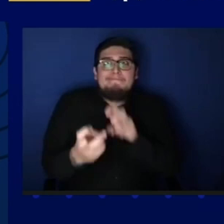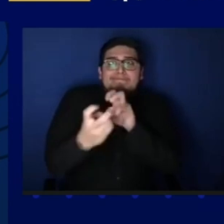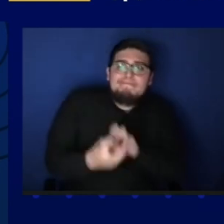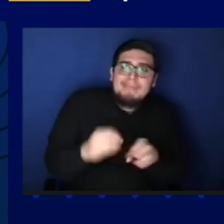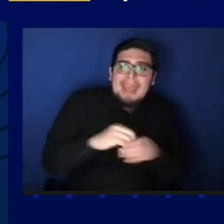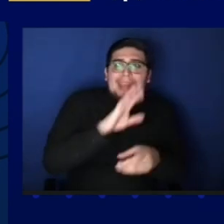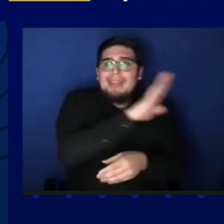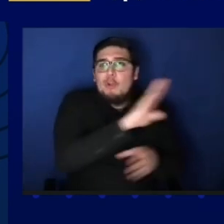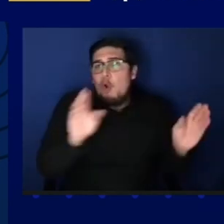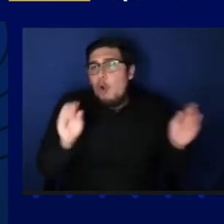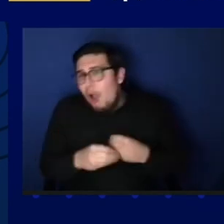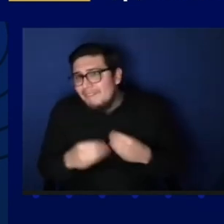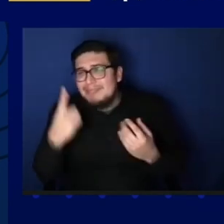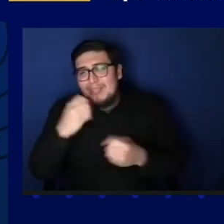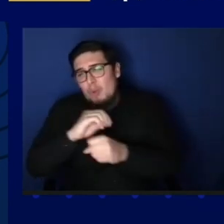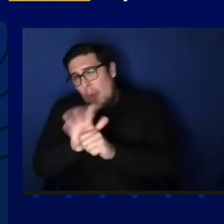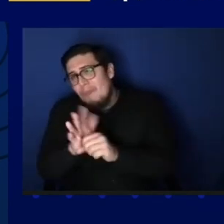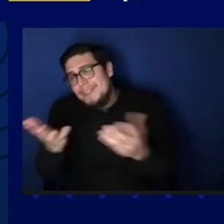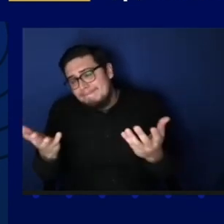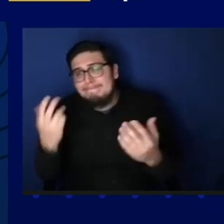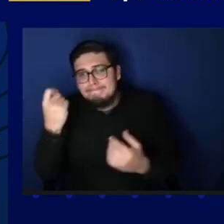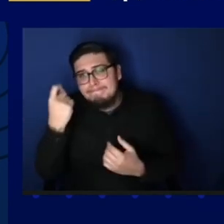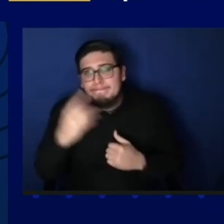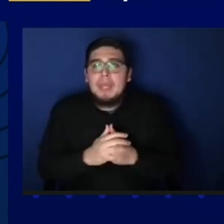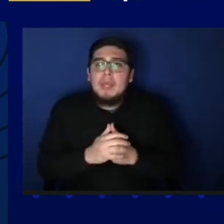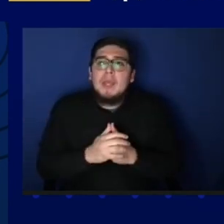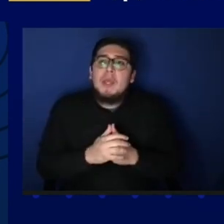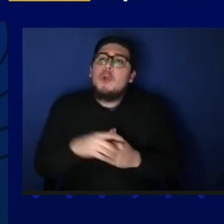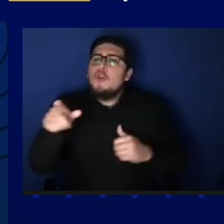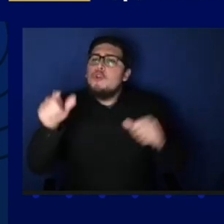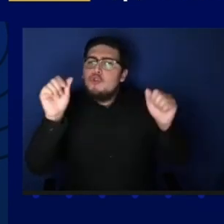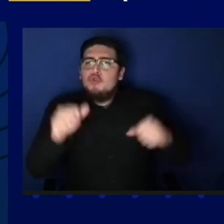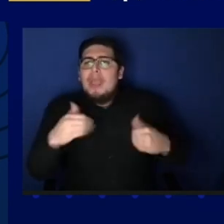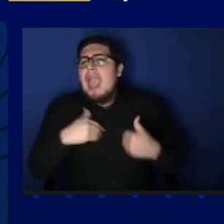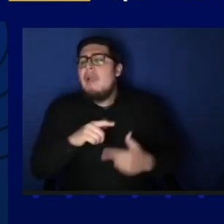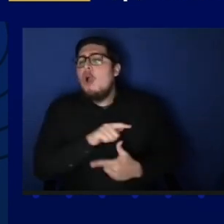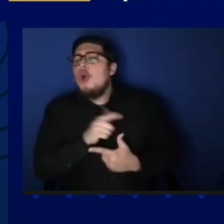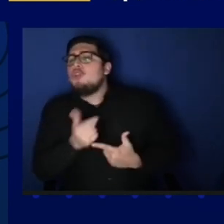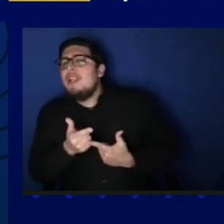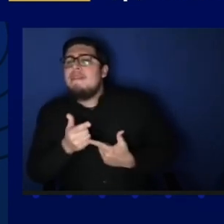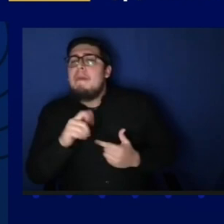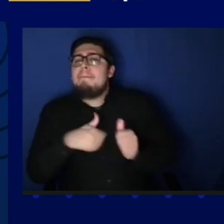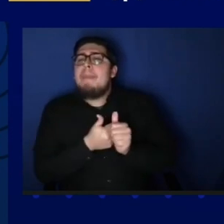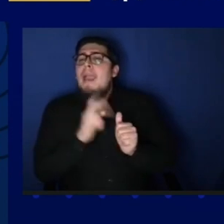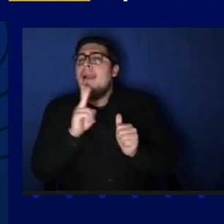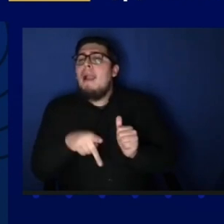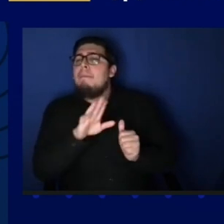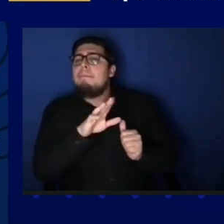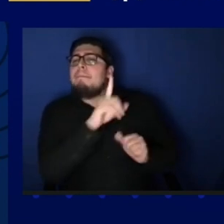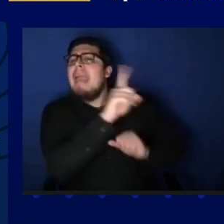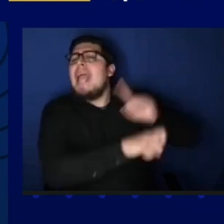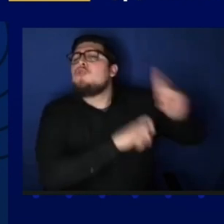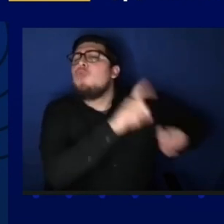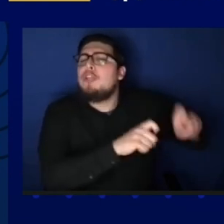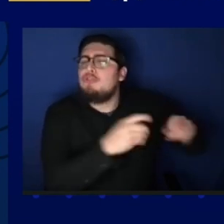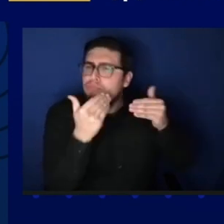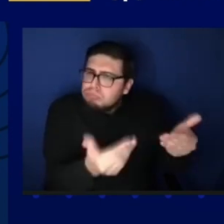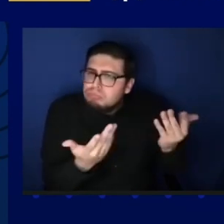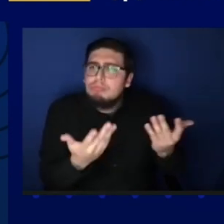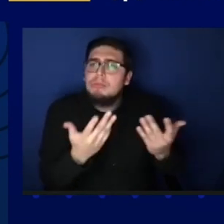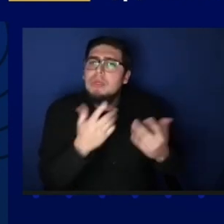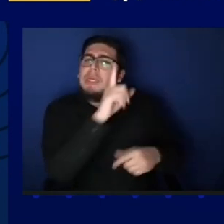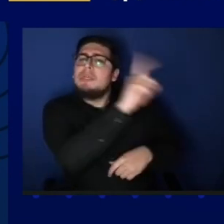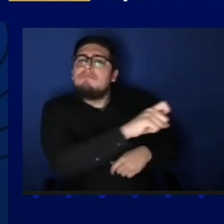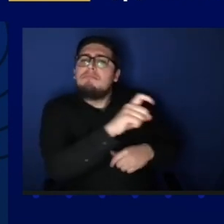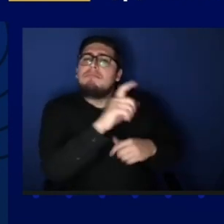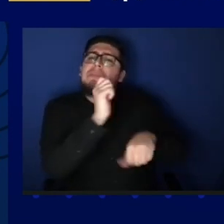to ask about alternatives, right? So ask questions. How are their offices setting up their meetings? A big part